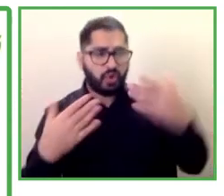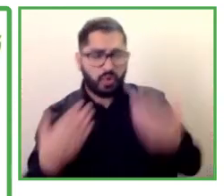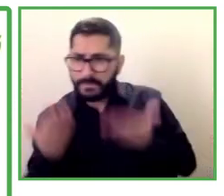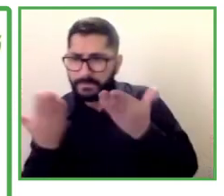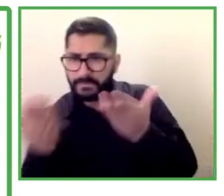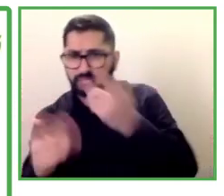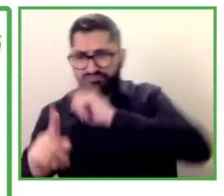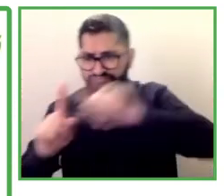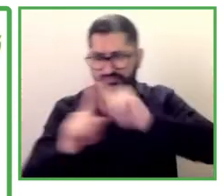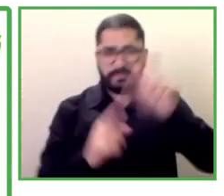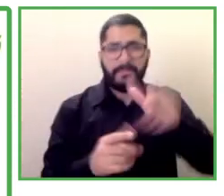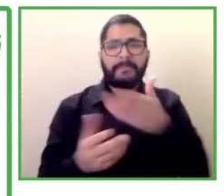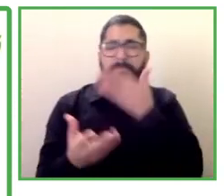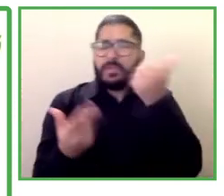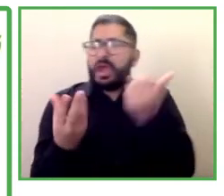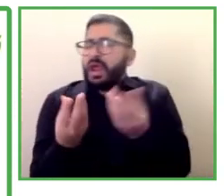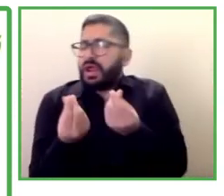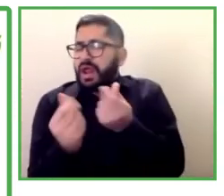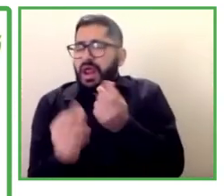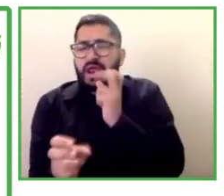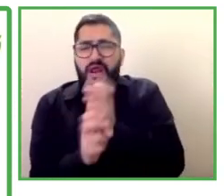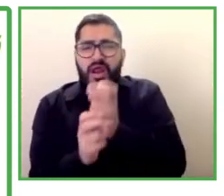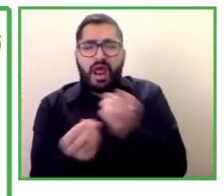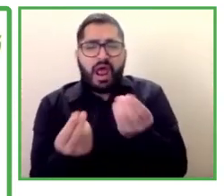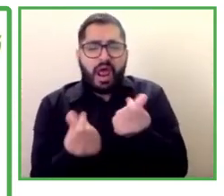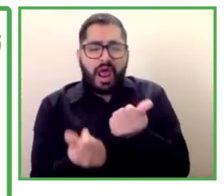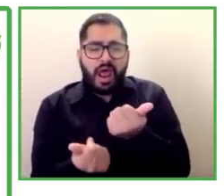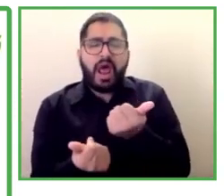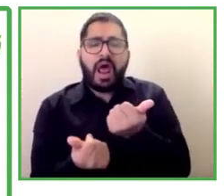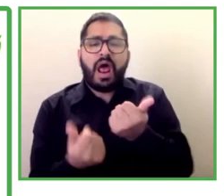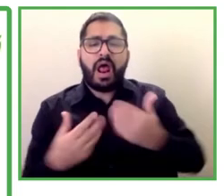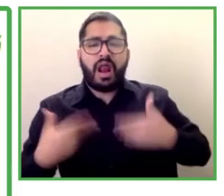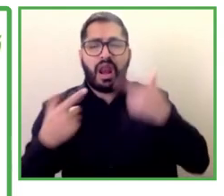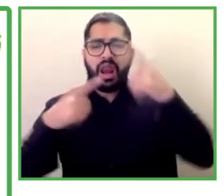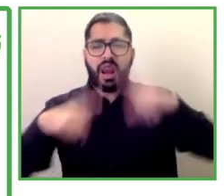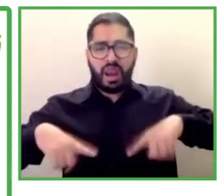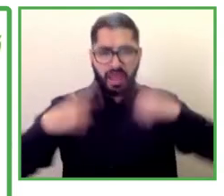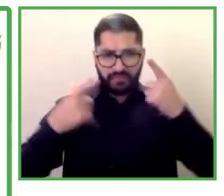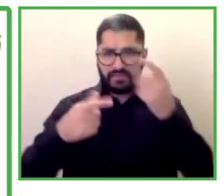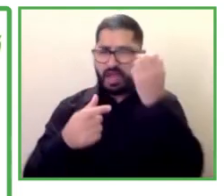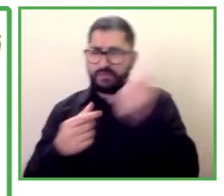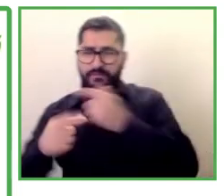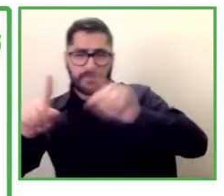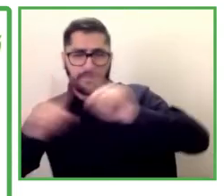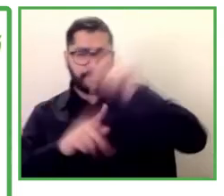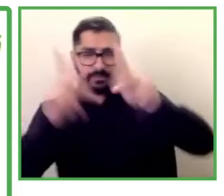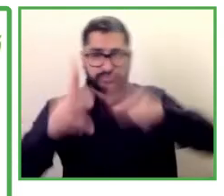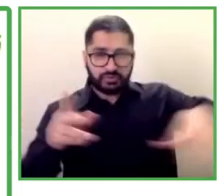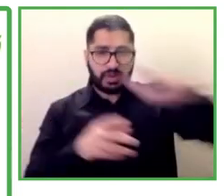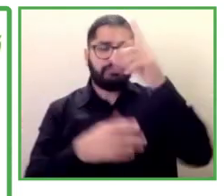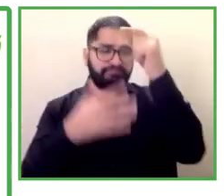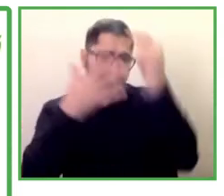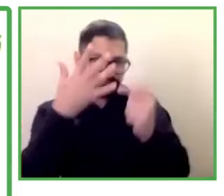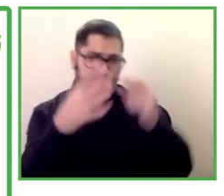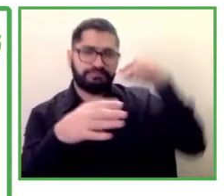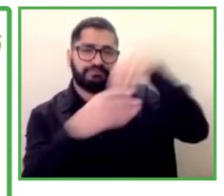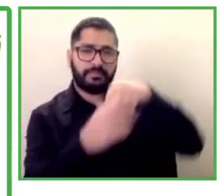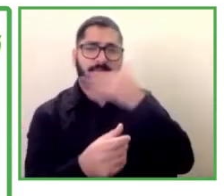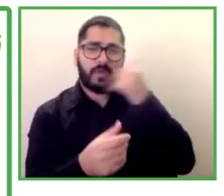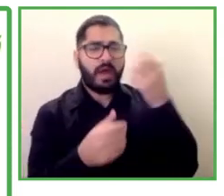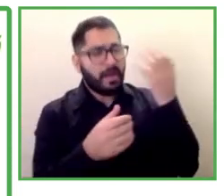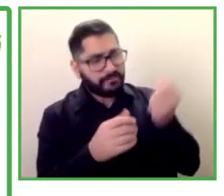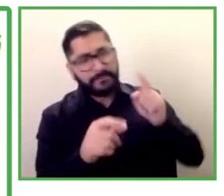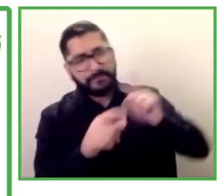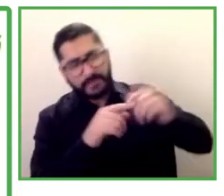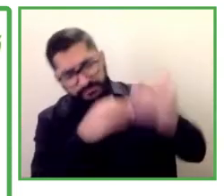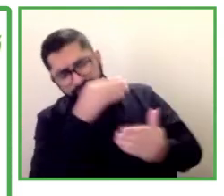the selection process itself. We also recognize that there are aspects that are susceptible to improvement. So we need to keep on